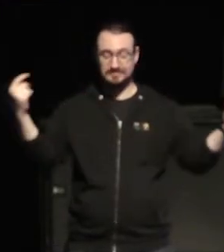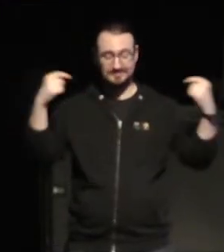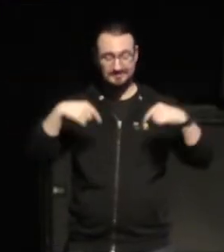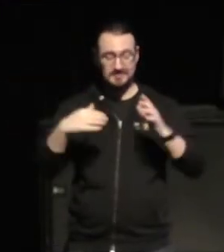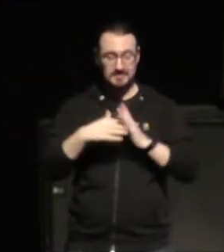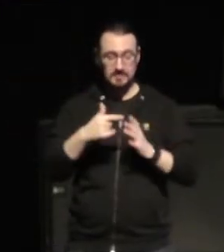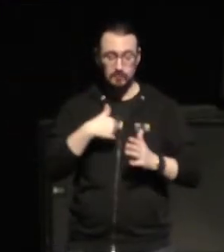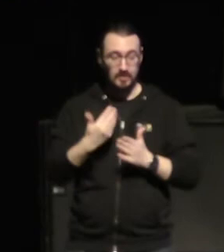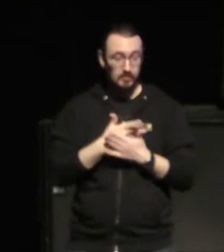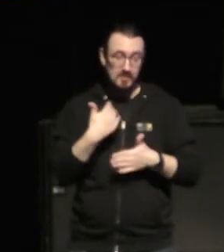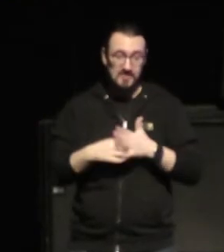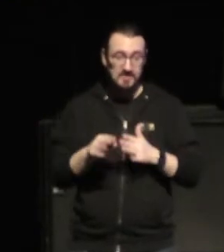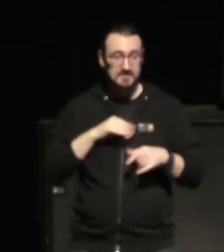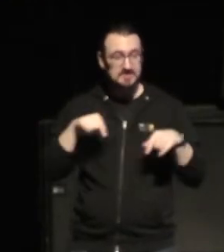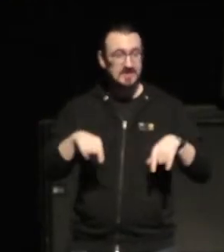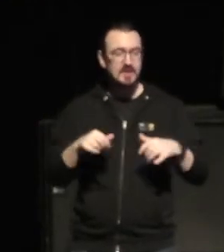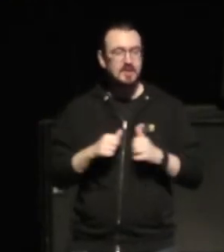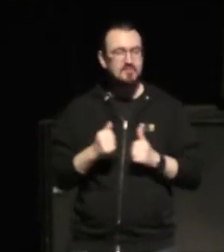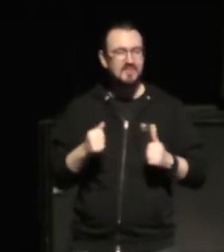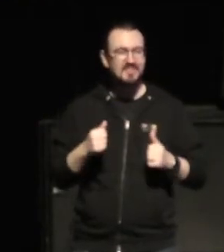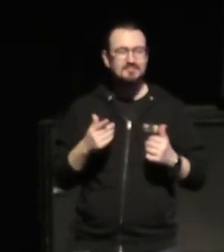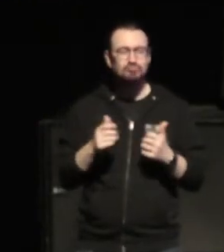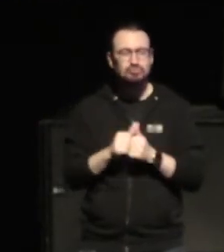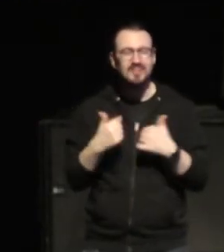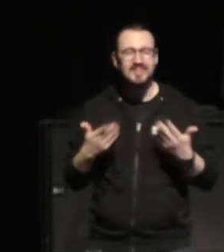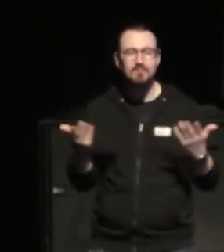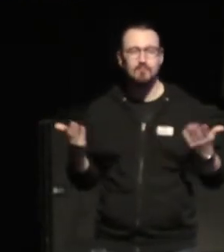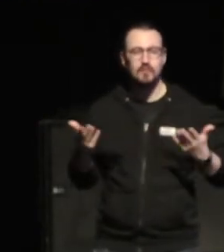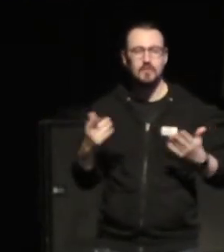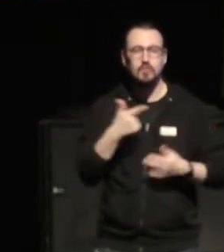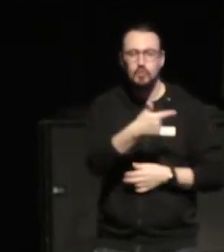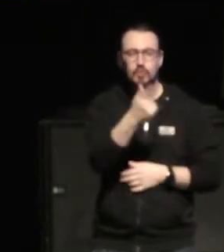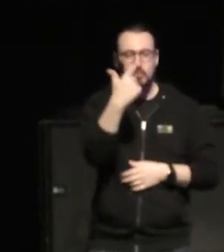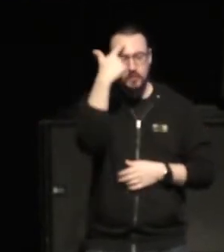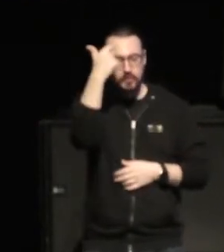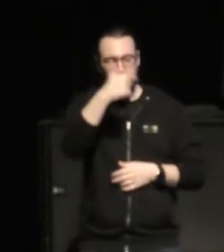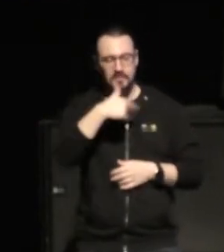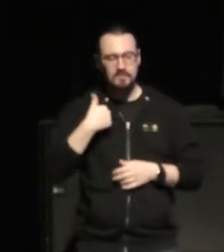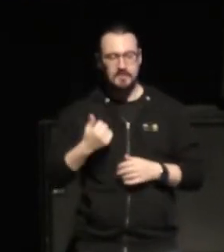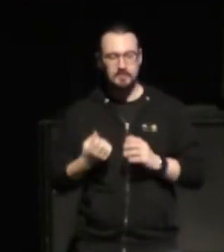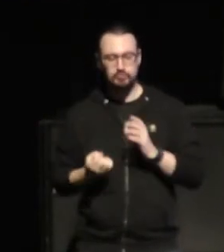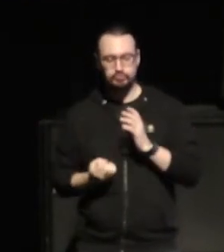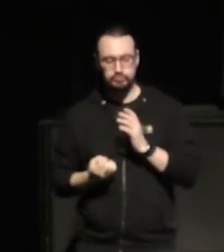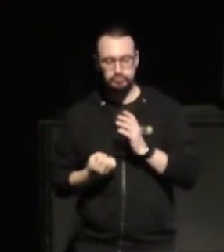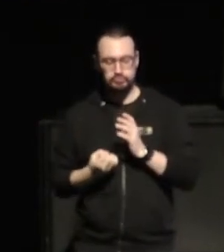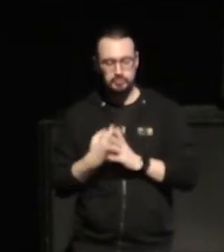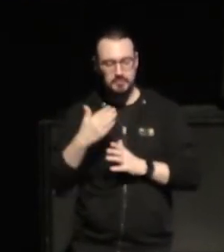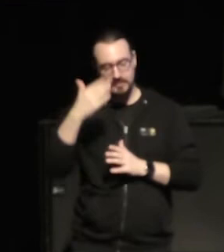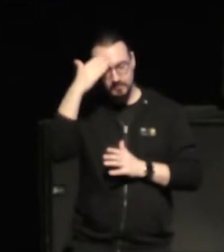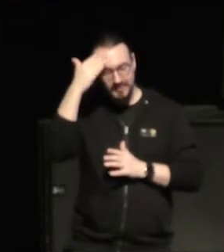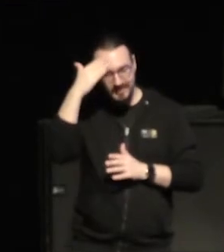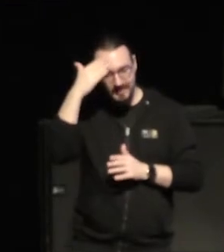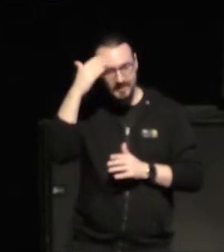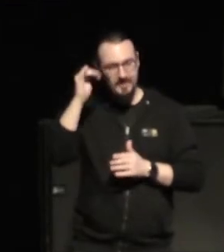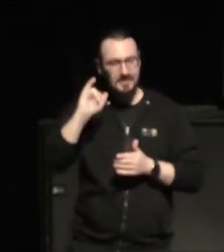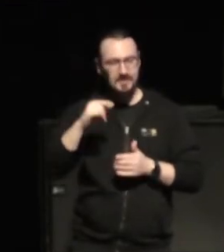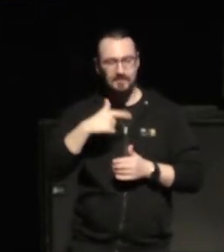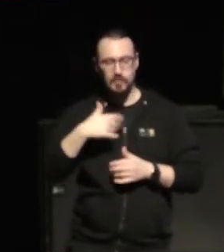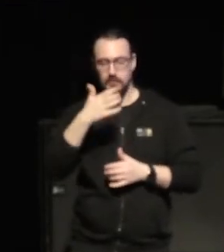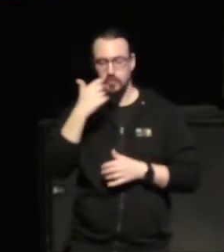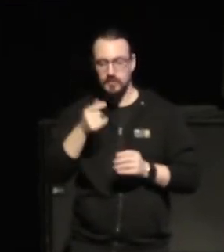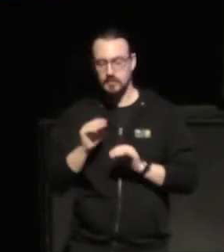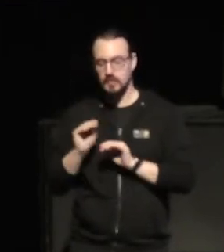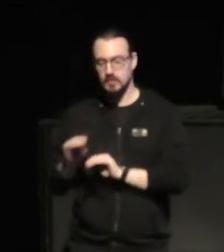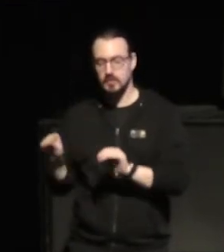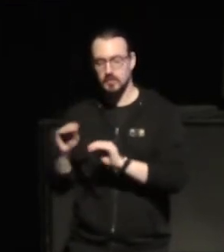mean, they are already there. But the thing is we are creating an awareness and a consciousness in our